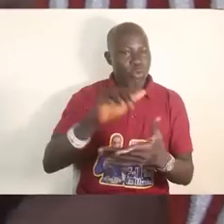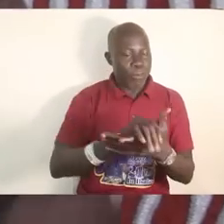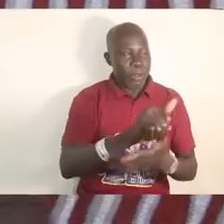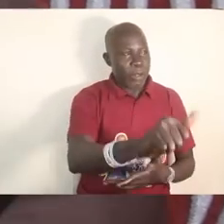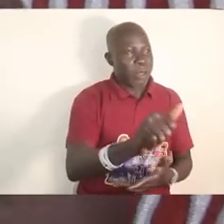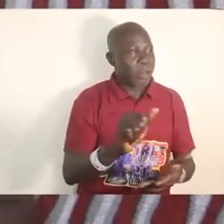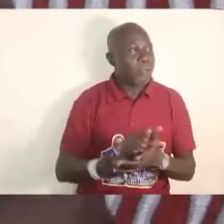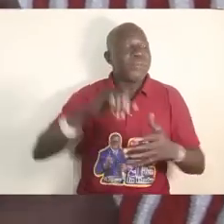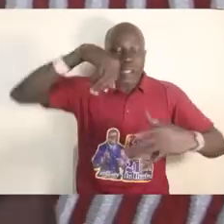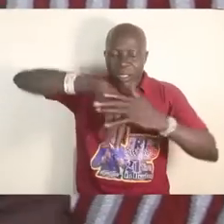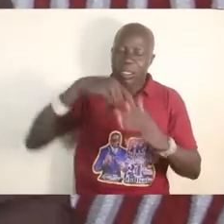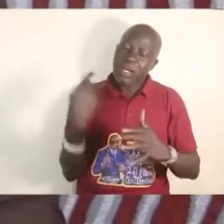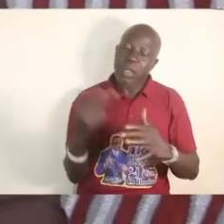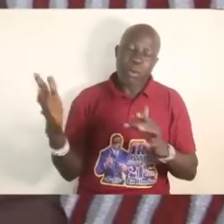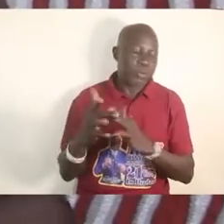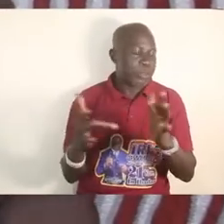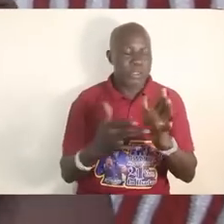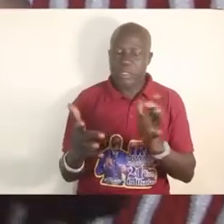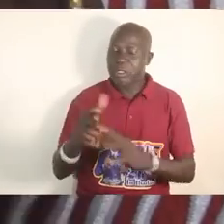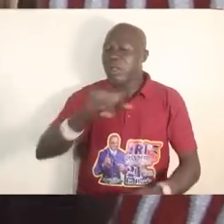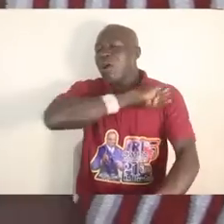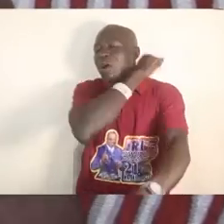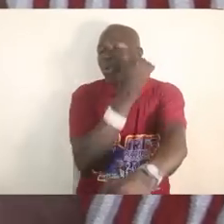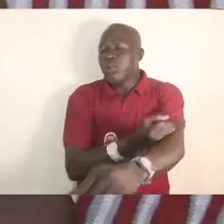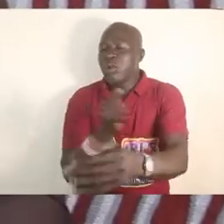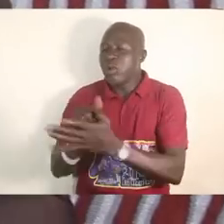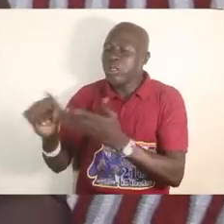without belief in the name of Jesus.